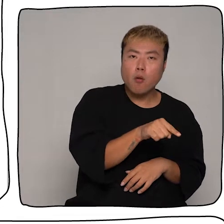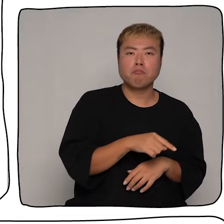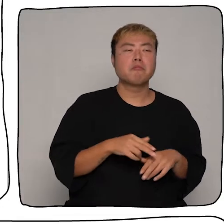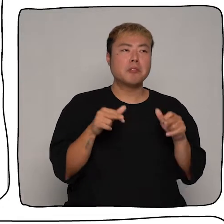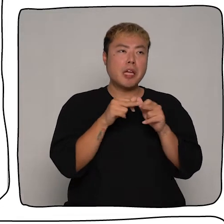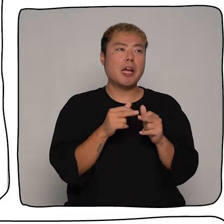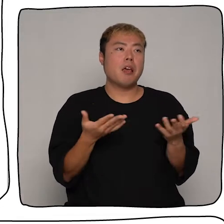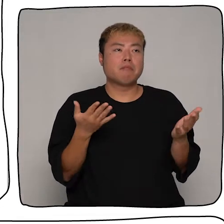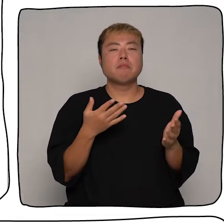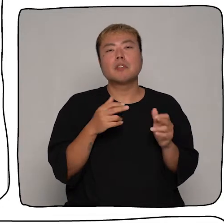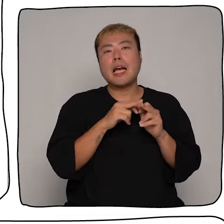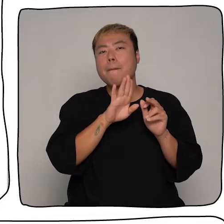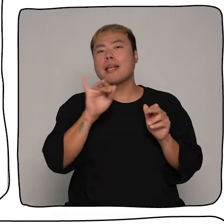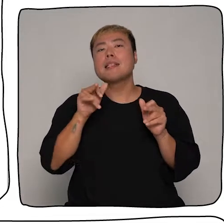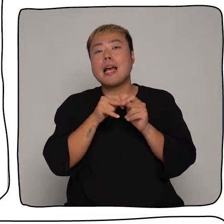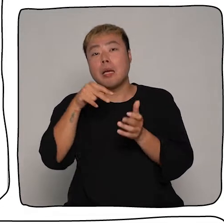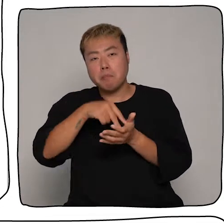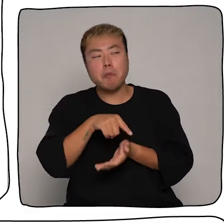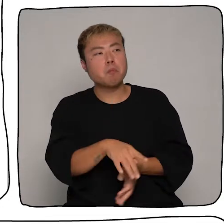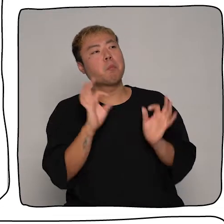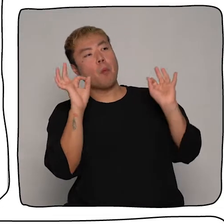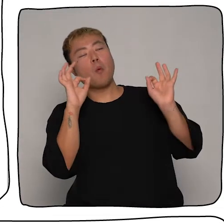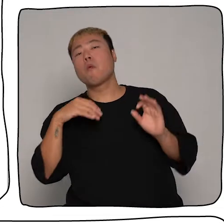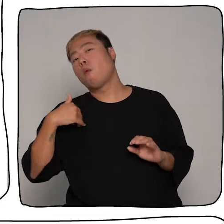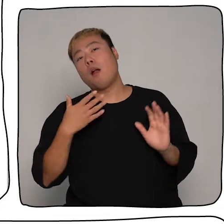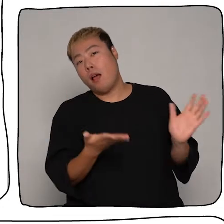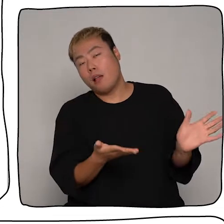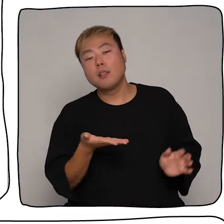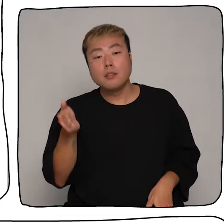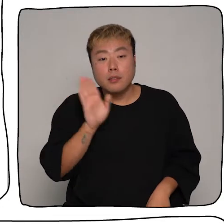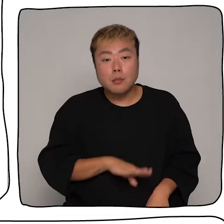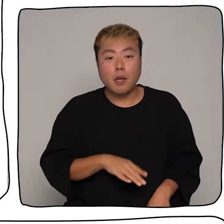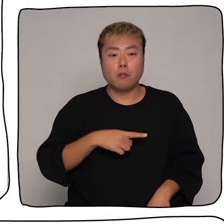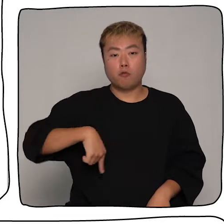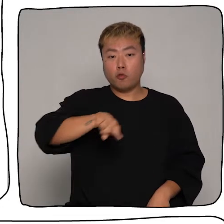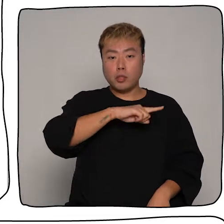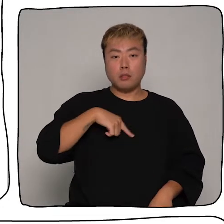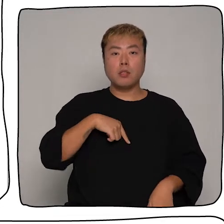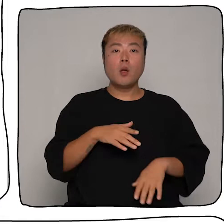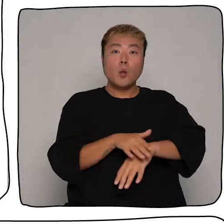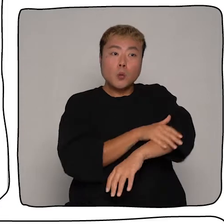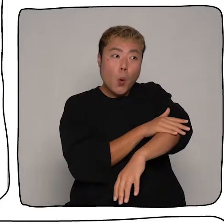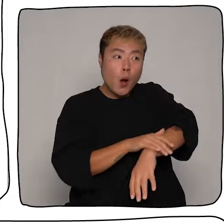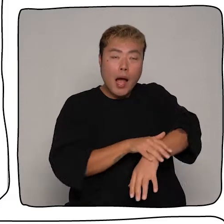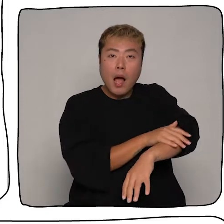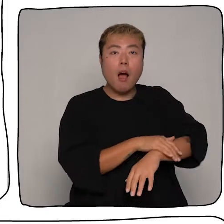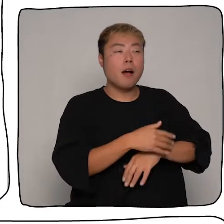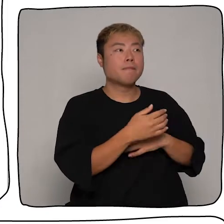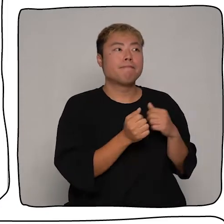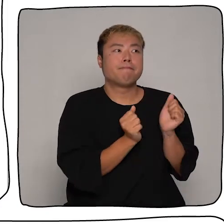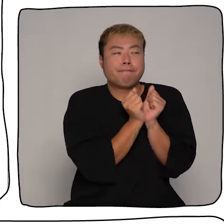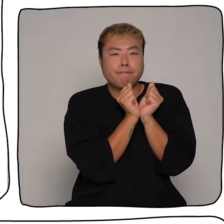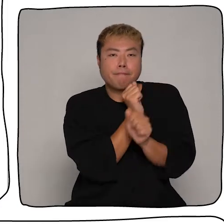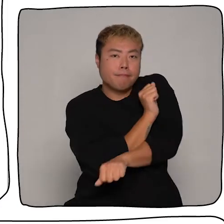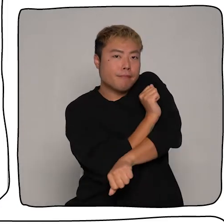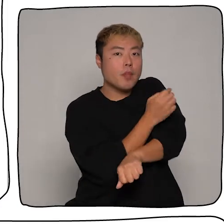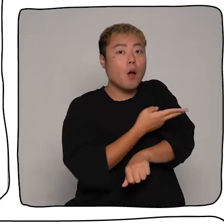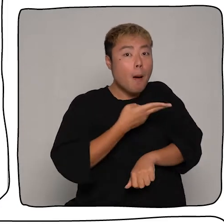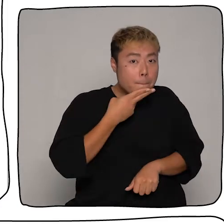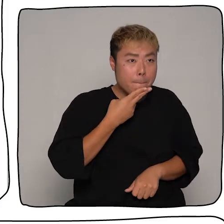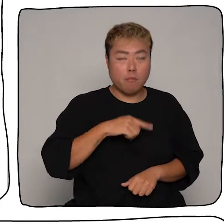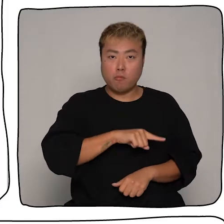individuals. However, one cannot live without tactile involvement by others.